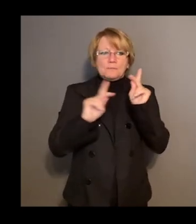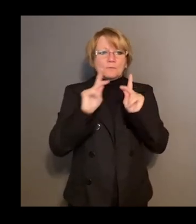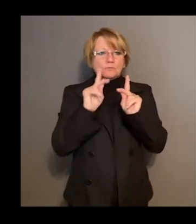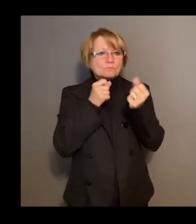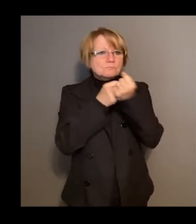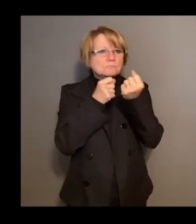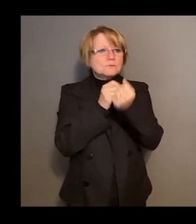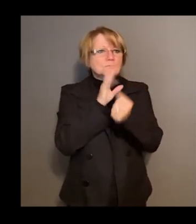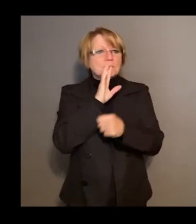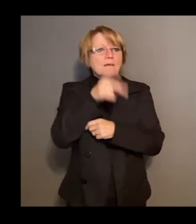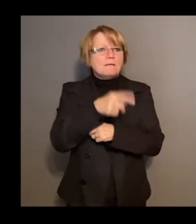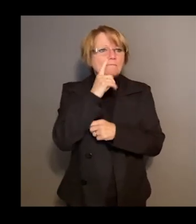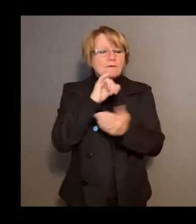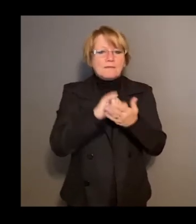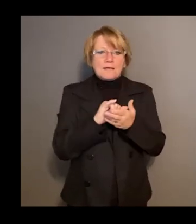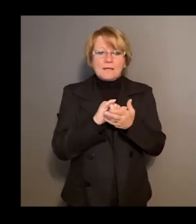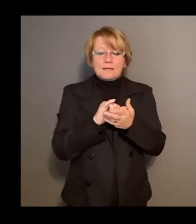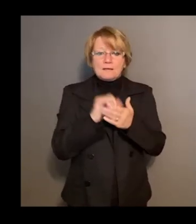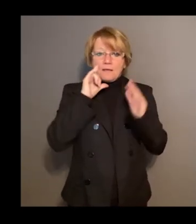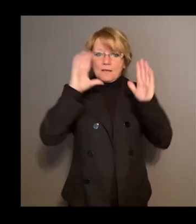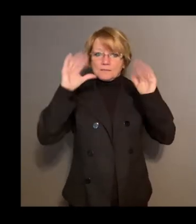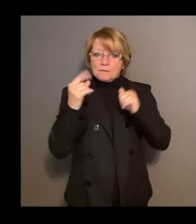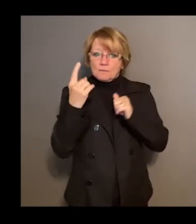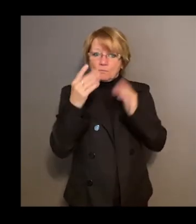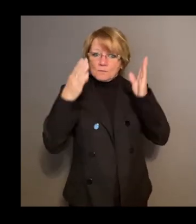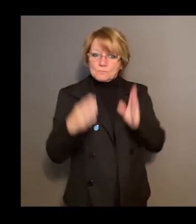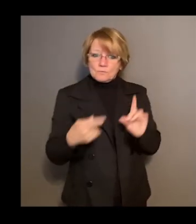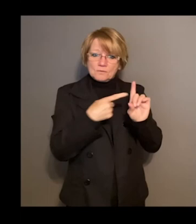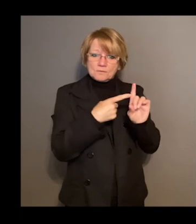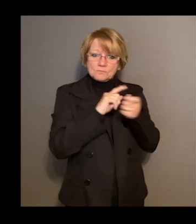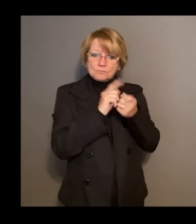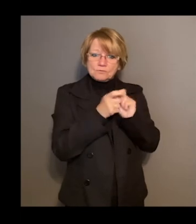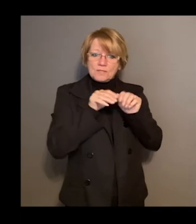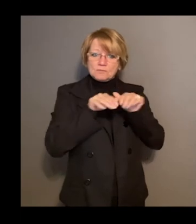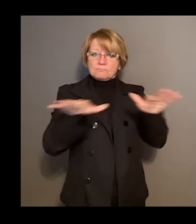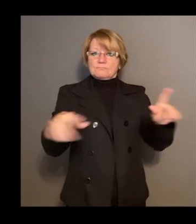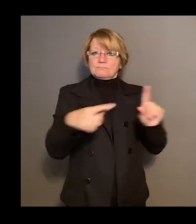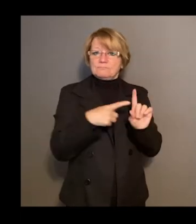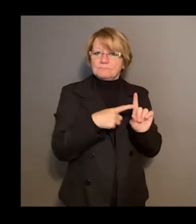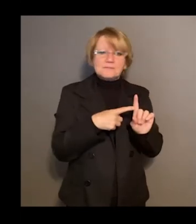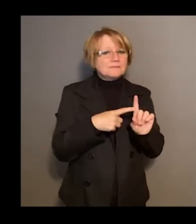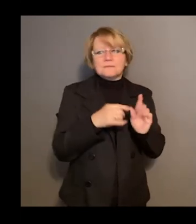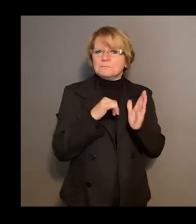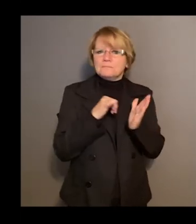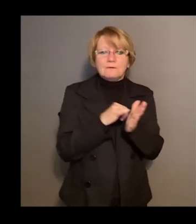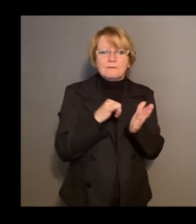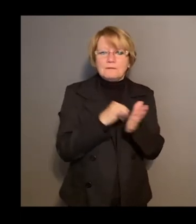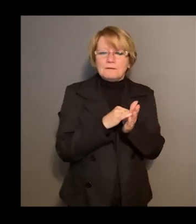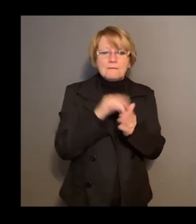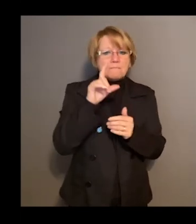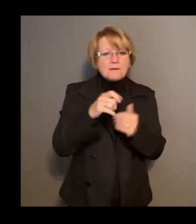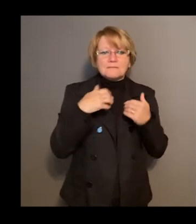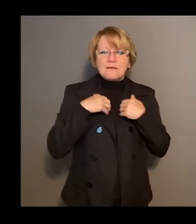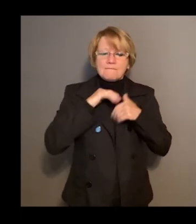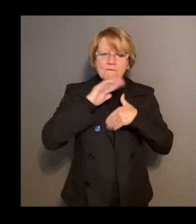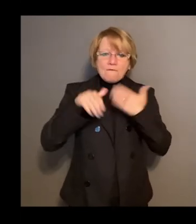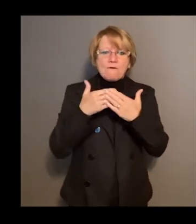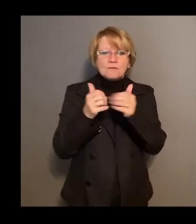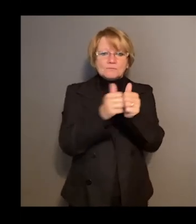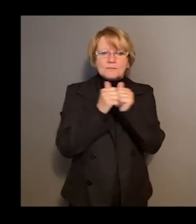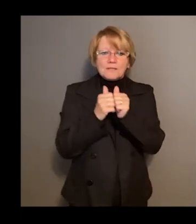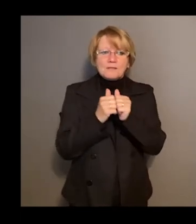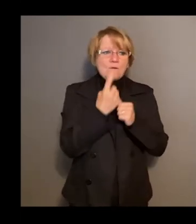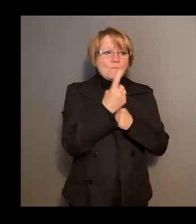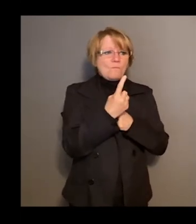my only insight on it because not one person is going to be able to change it. It's going to have to be everybody as one, like not just a